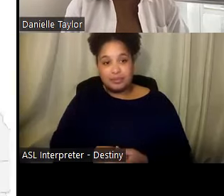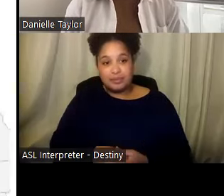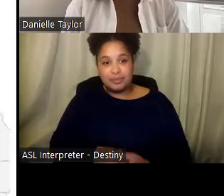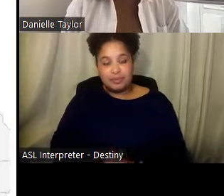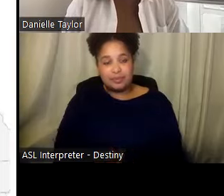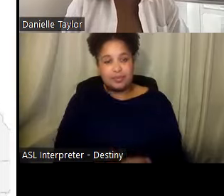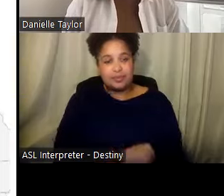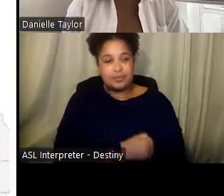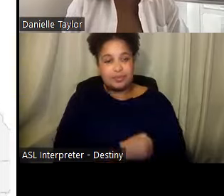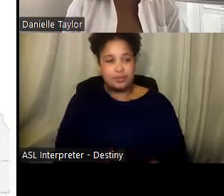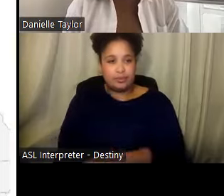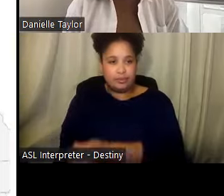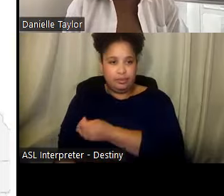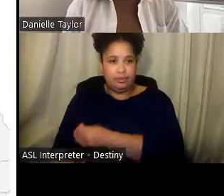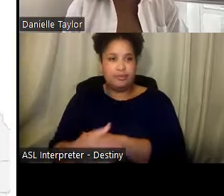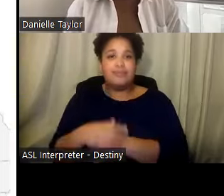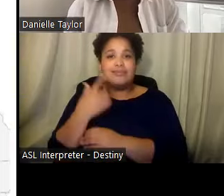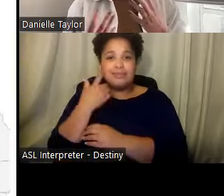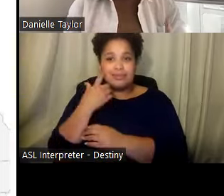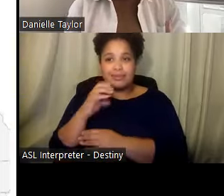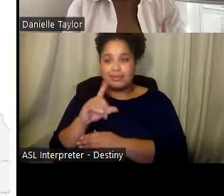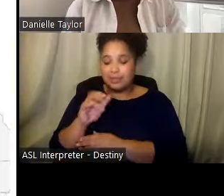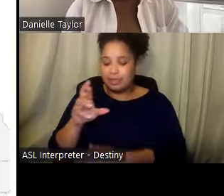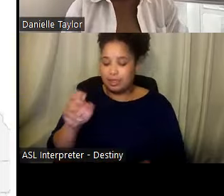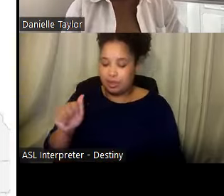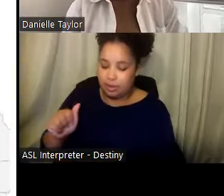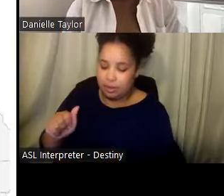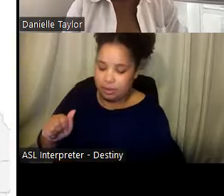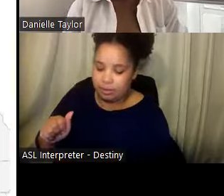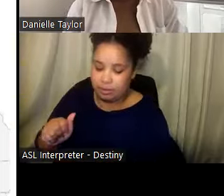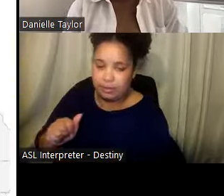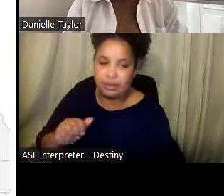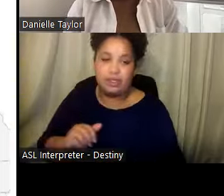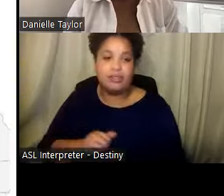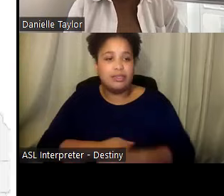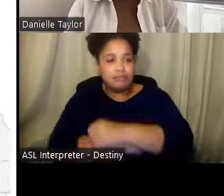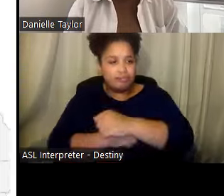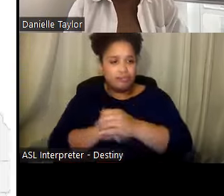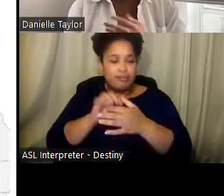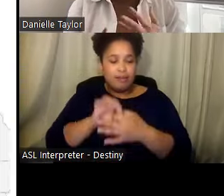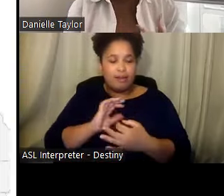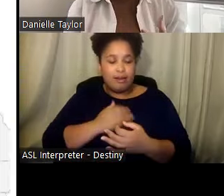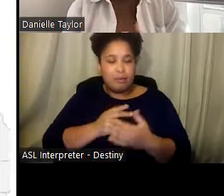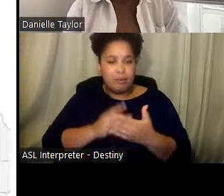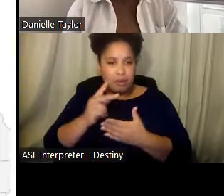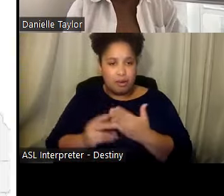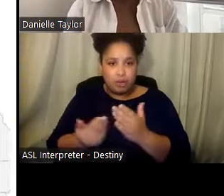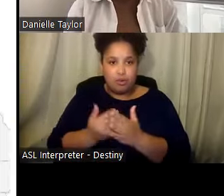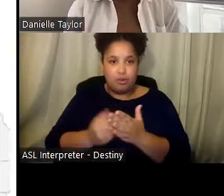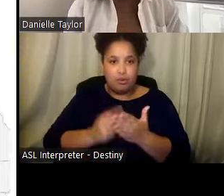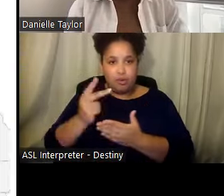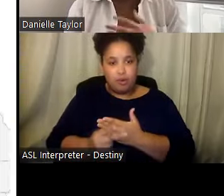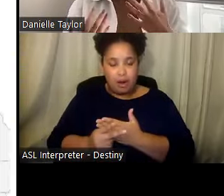And as Clara mentioned before, we have these pillars of our program, and especially as a newer program that has